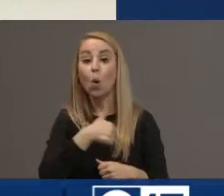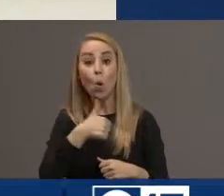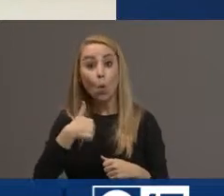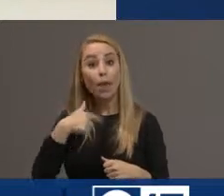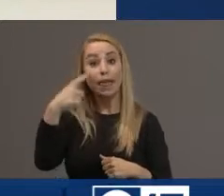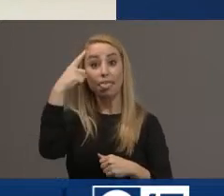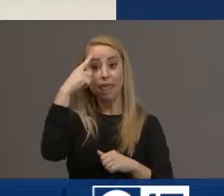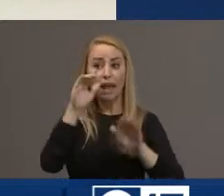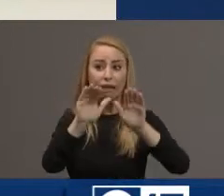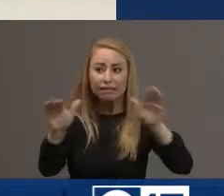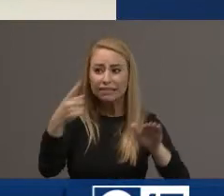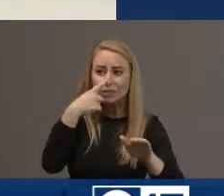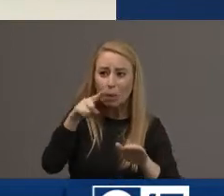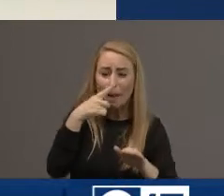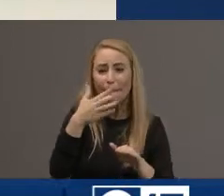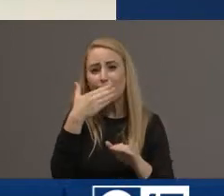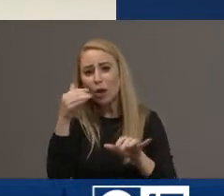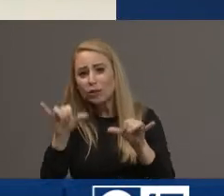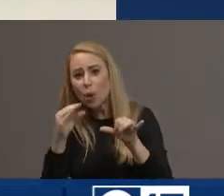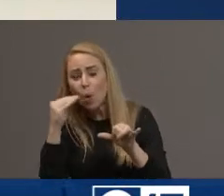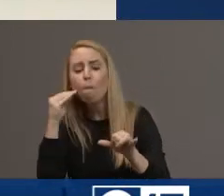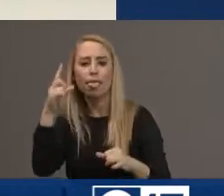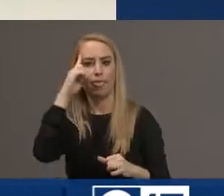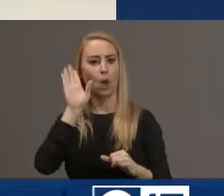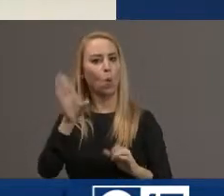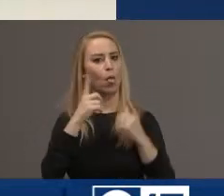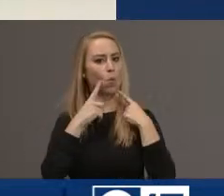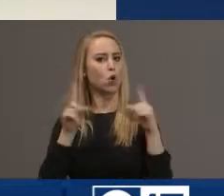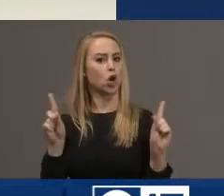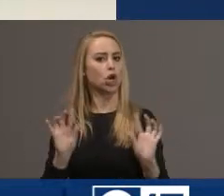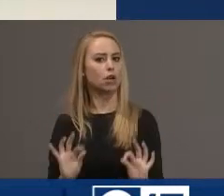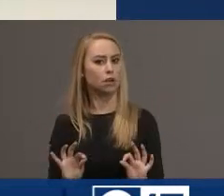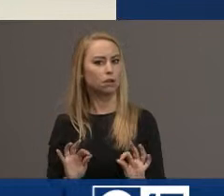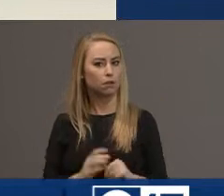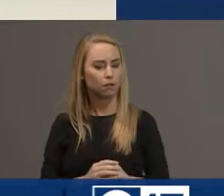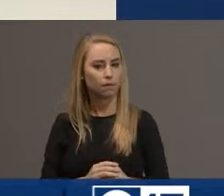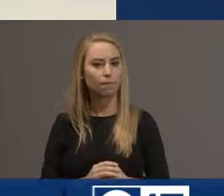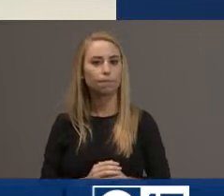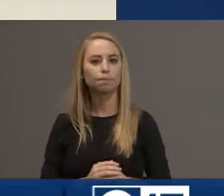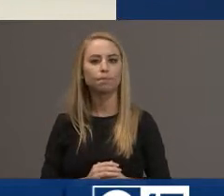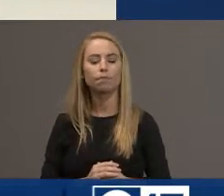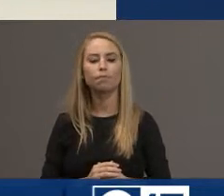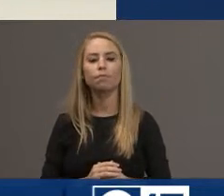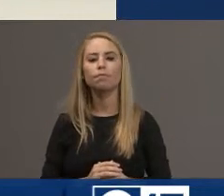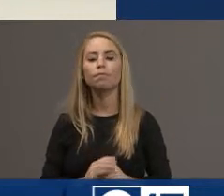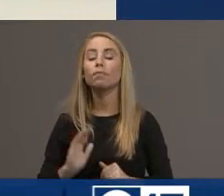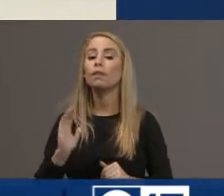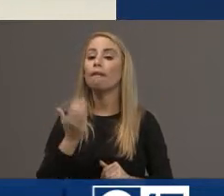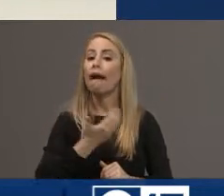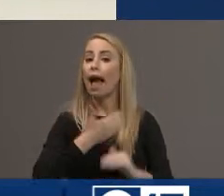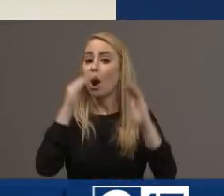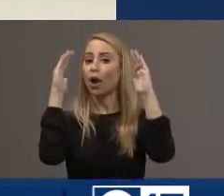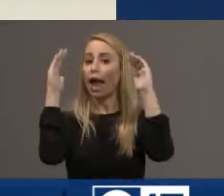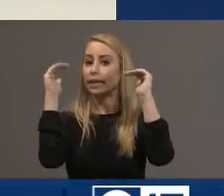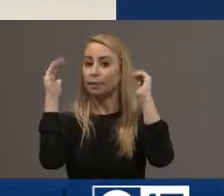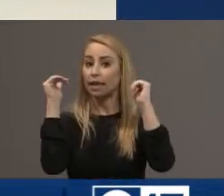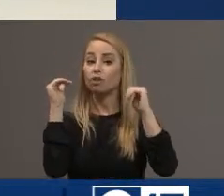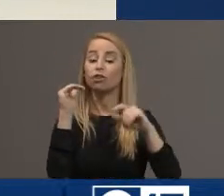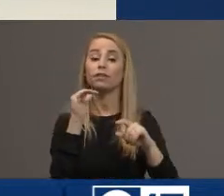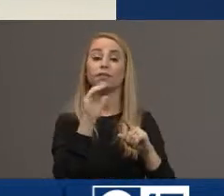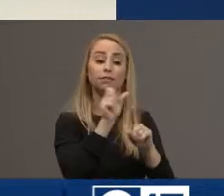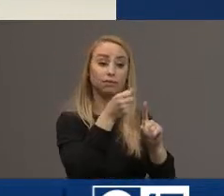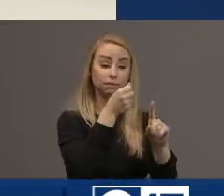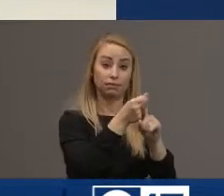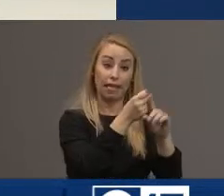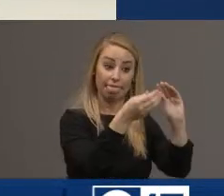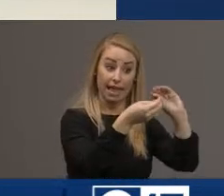will work. Now we need to prove it out. And that's why I said the expectation should be that cases and hospitalizations will